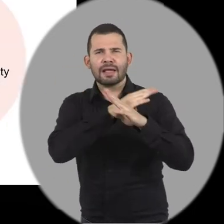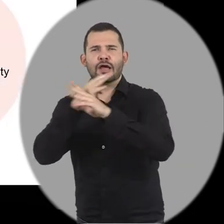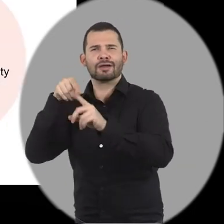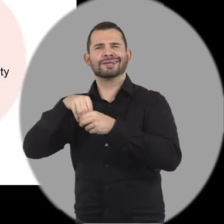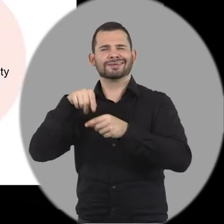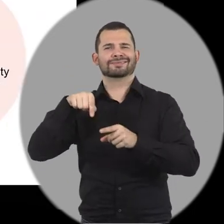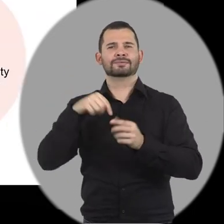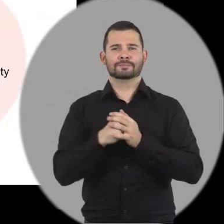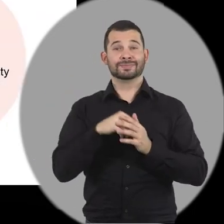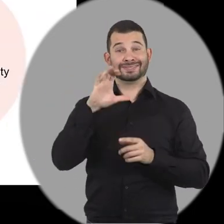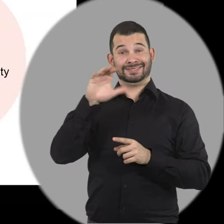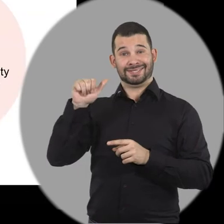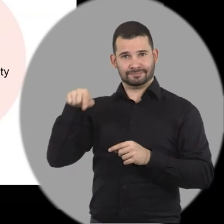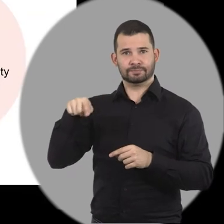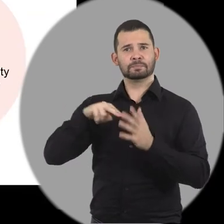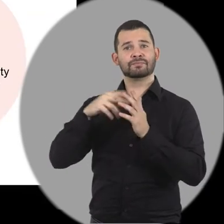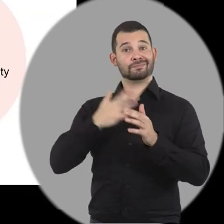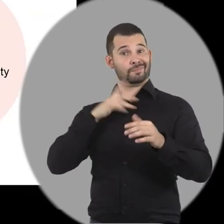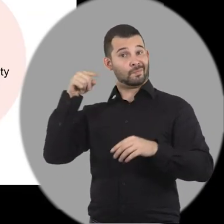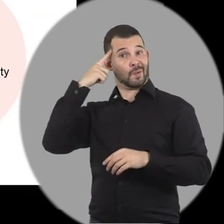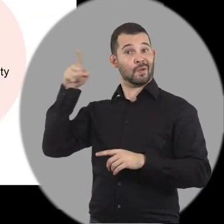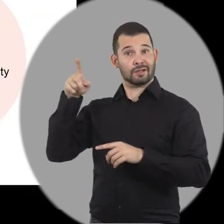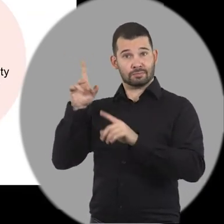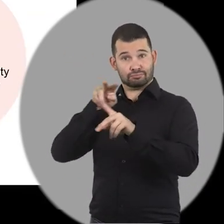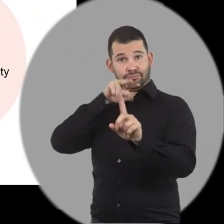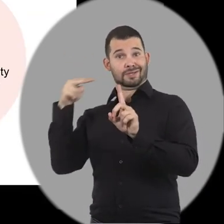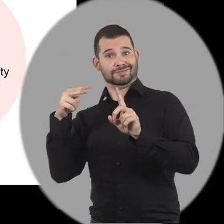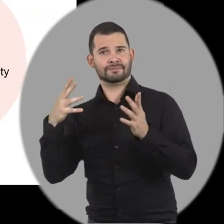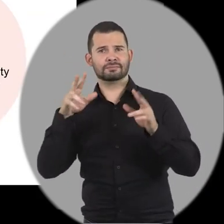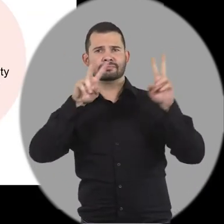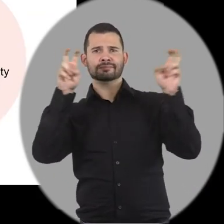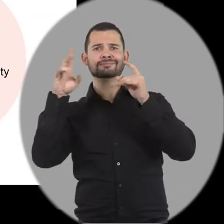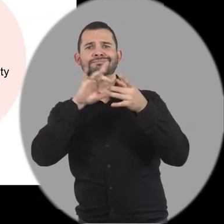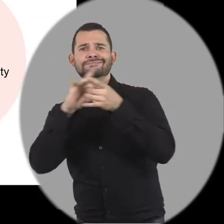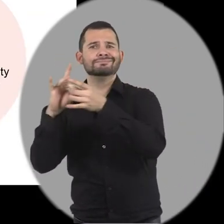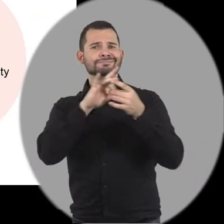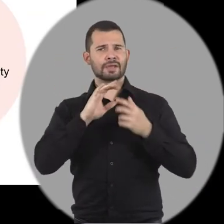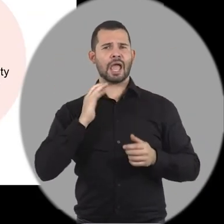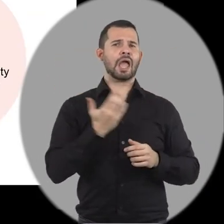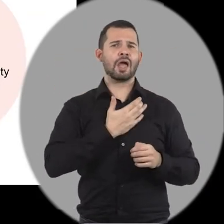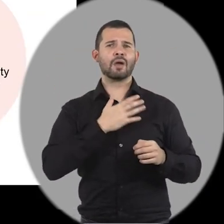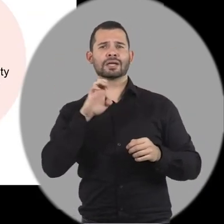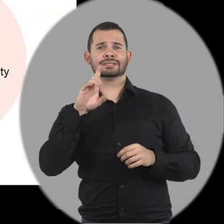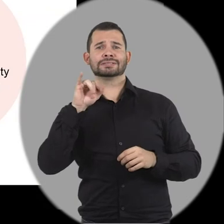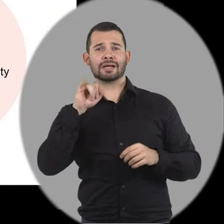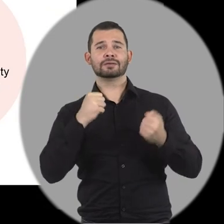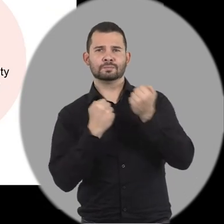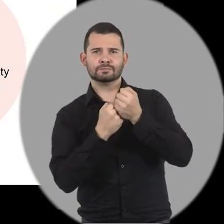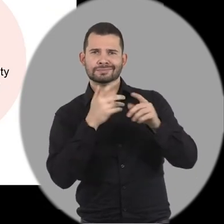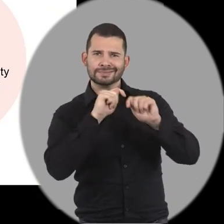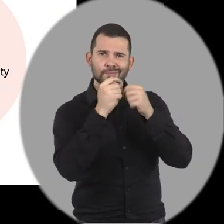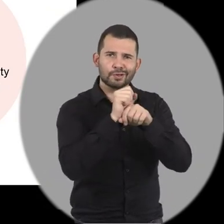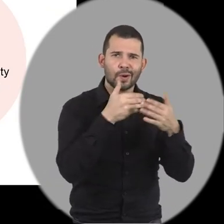from an employee retention perspective, in keeping with the theme of collaboration, our ED&I team has been working really closely with the